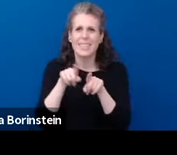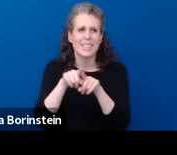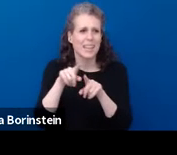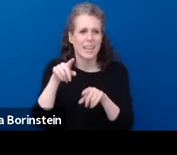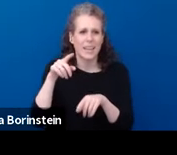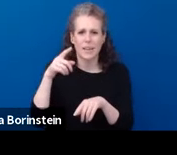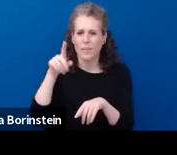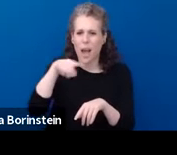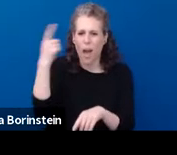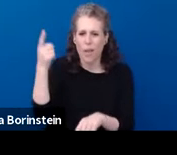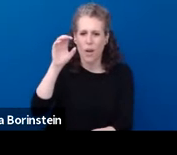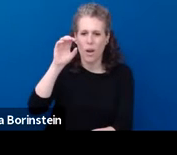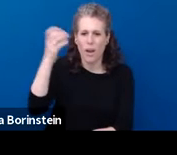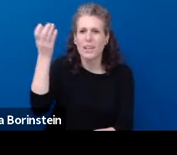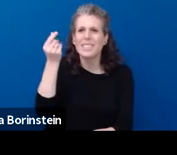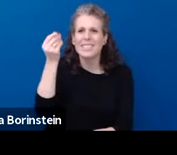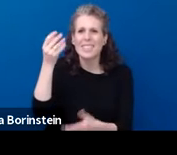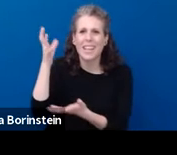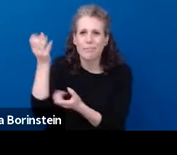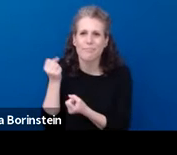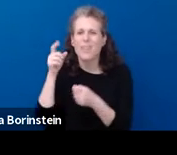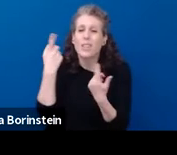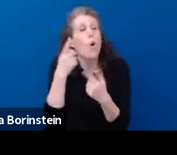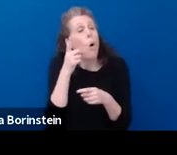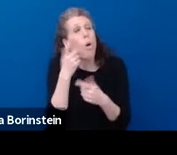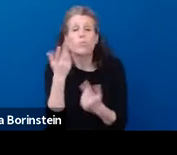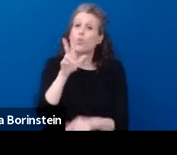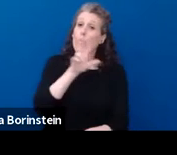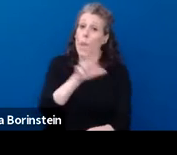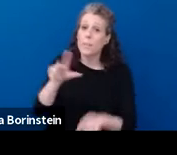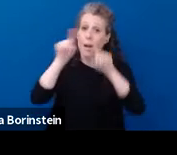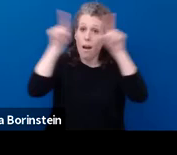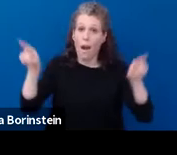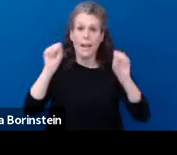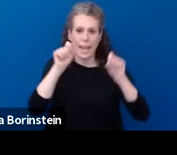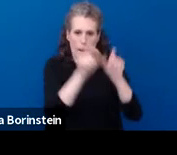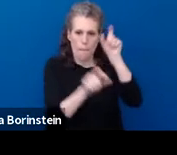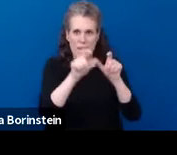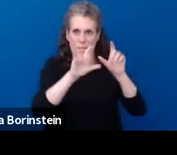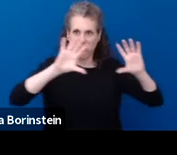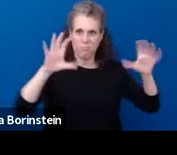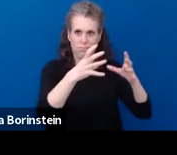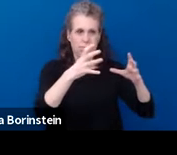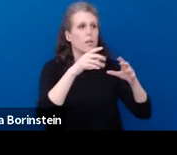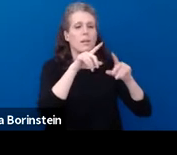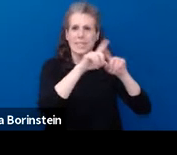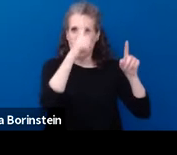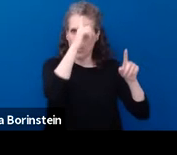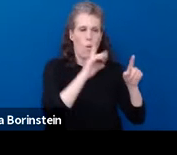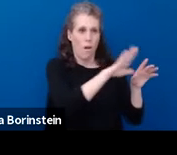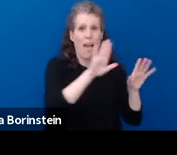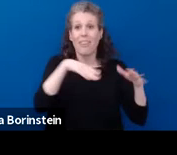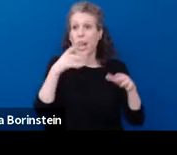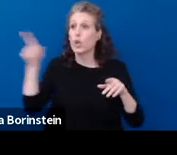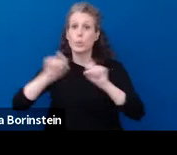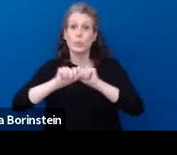Platsbanken portal. Yeah, a portal where you can gather people and they can set up the profile and so on, and you can send out perhaps what